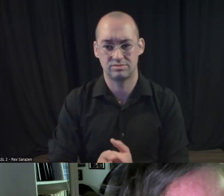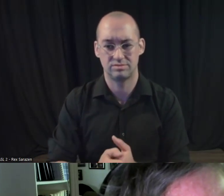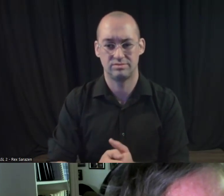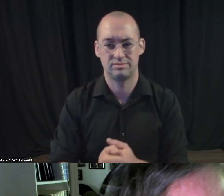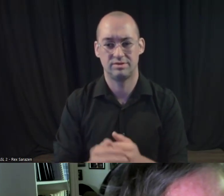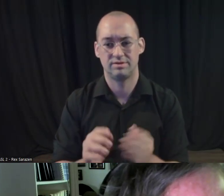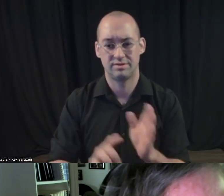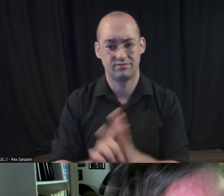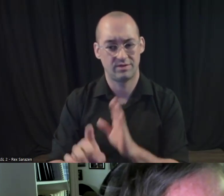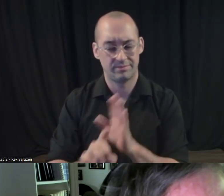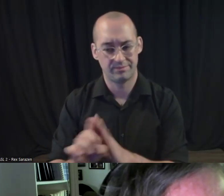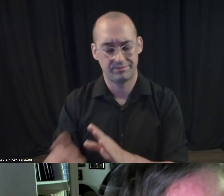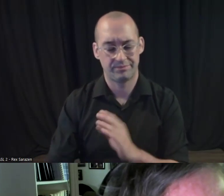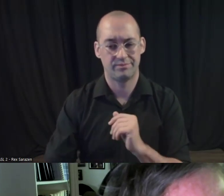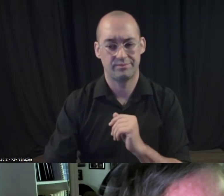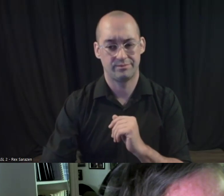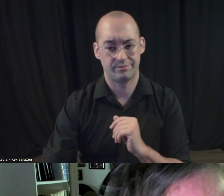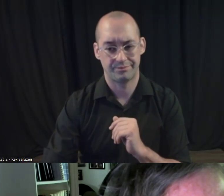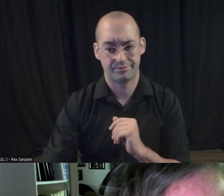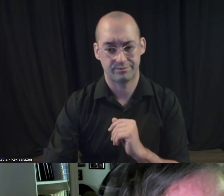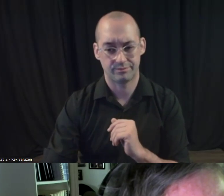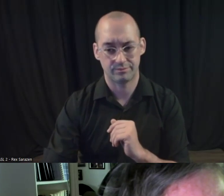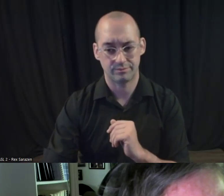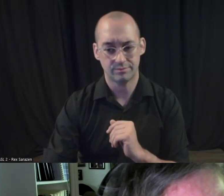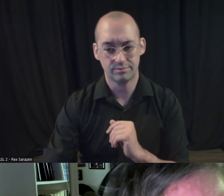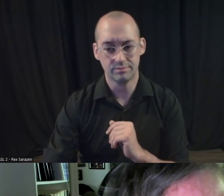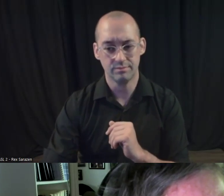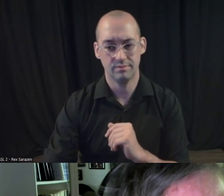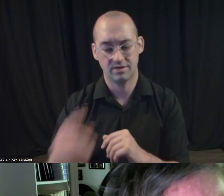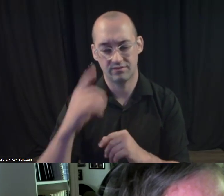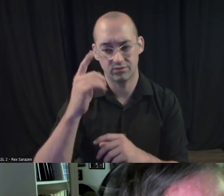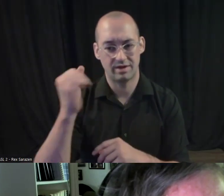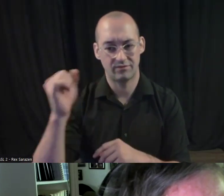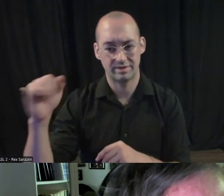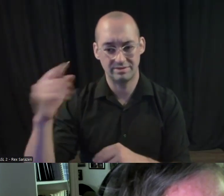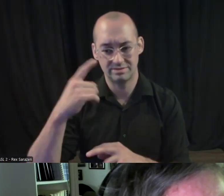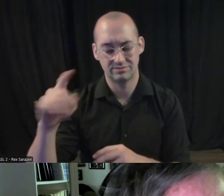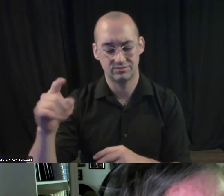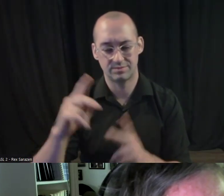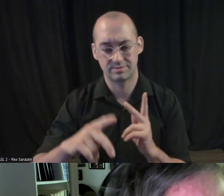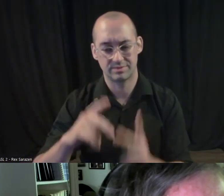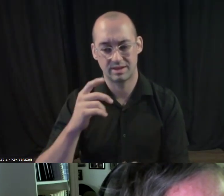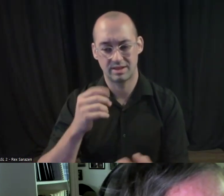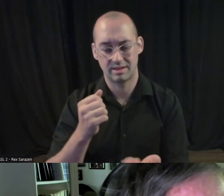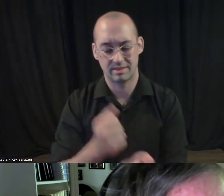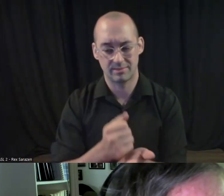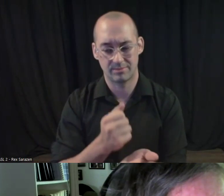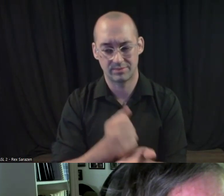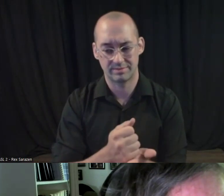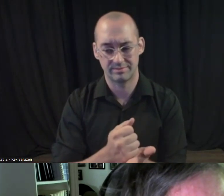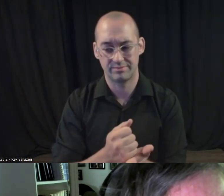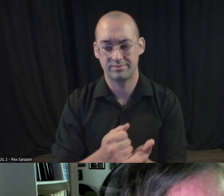developed. And so like for advocates and for the folks helping people access the programs, it's even